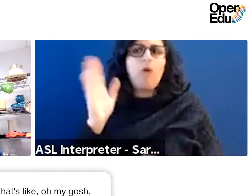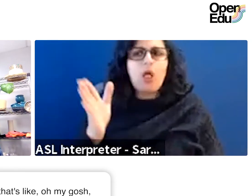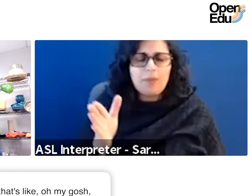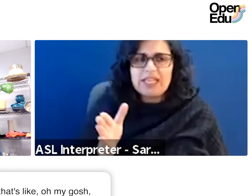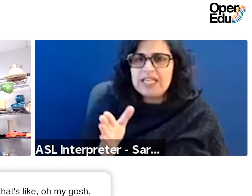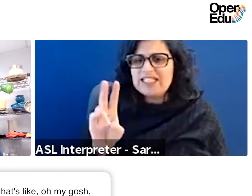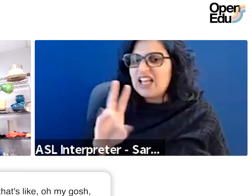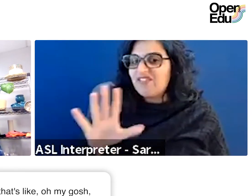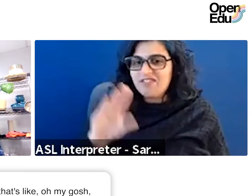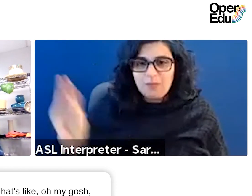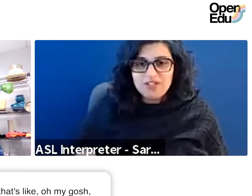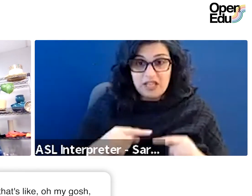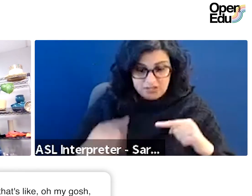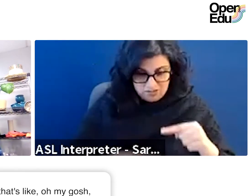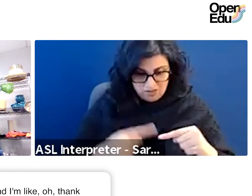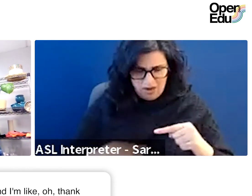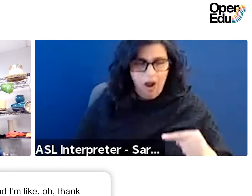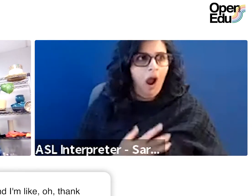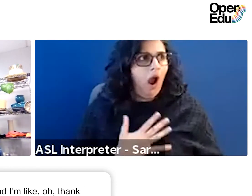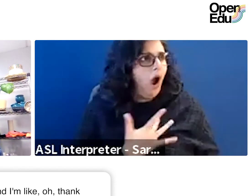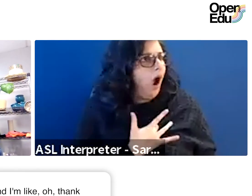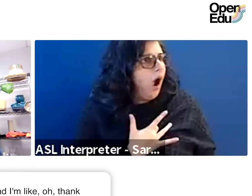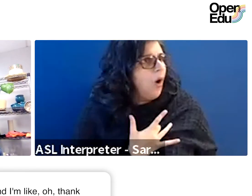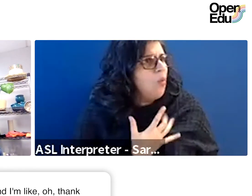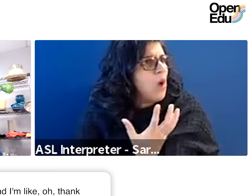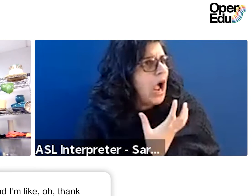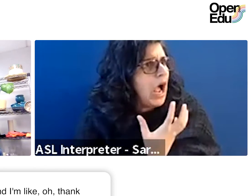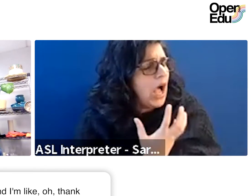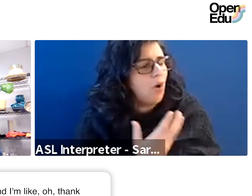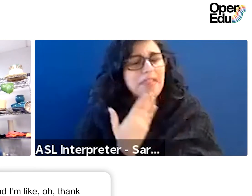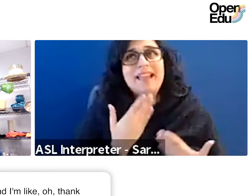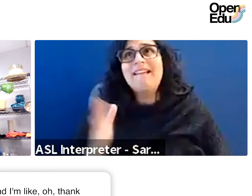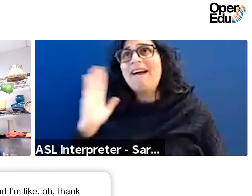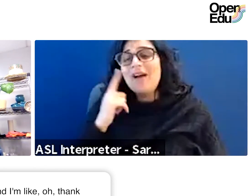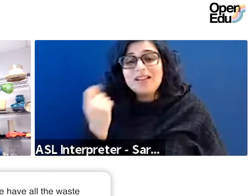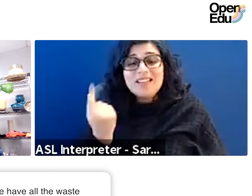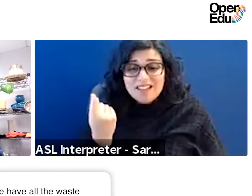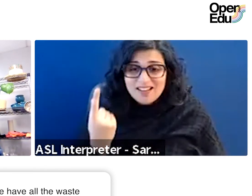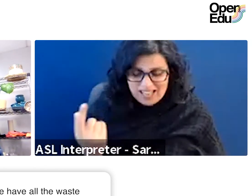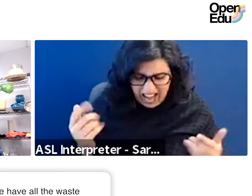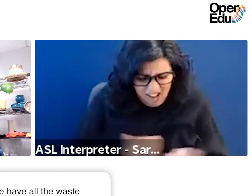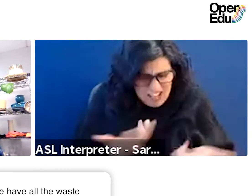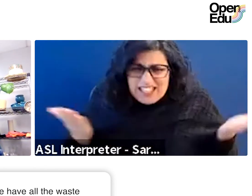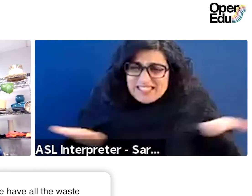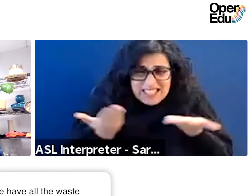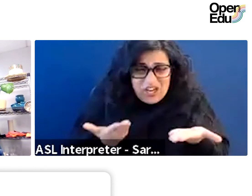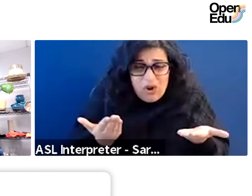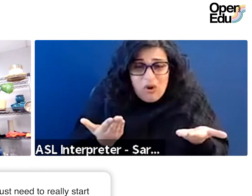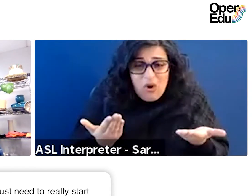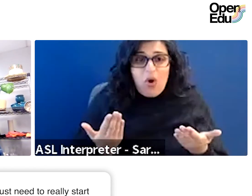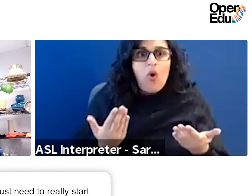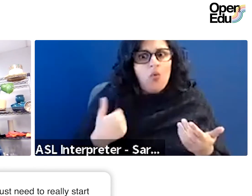and that's like, oh my gosh, I'm so happy to hear that. I'm like, oh, thank God, because it's all here. We have all the waste we'd ever